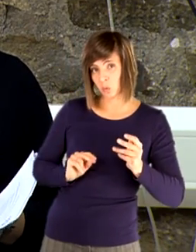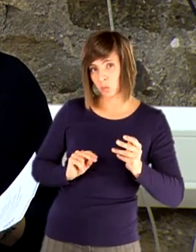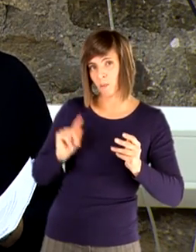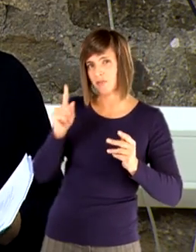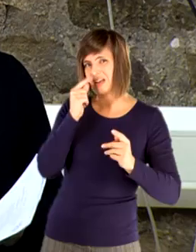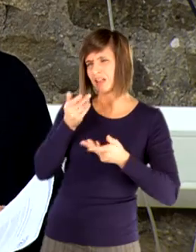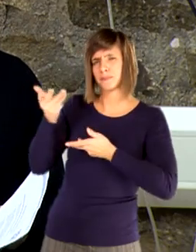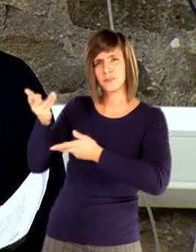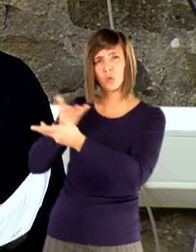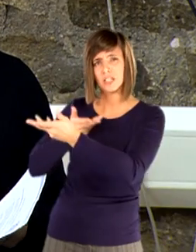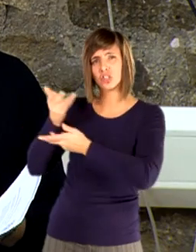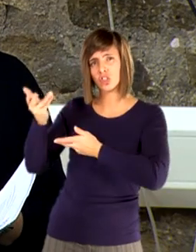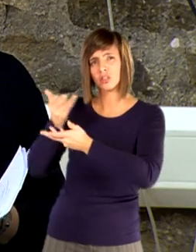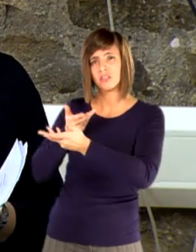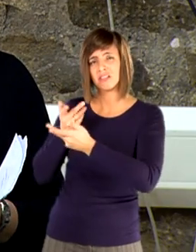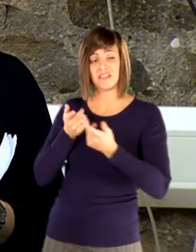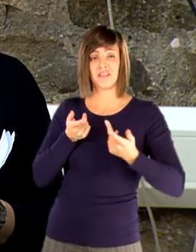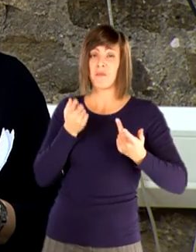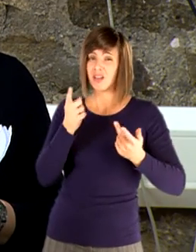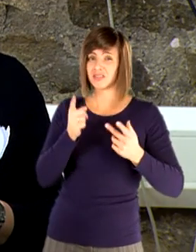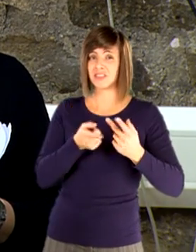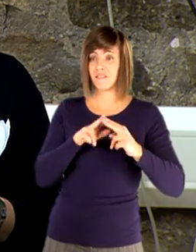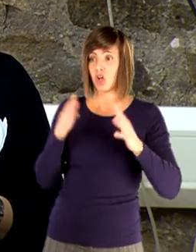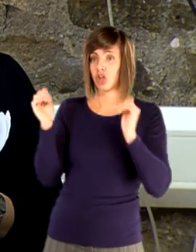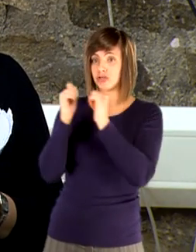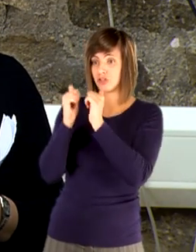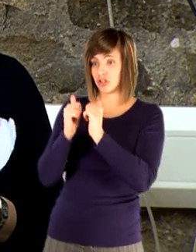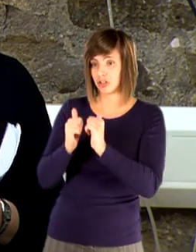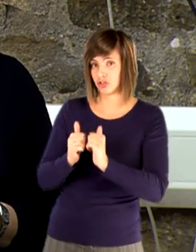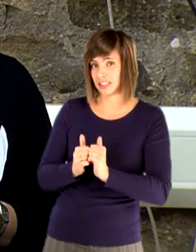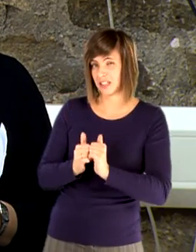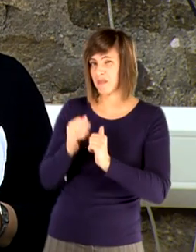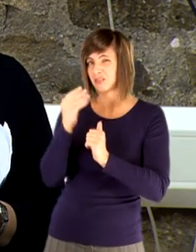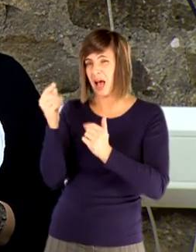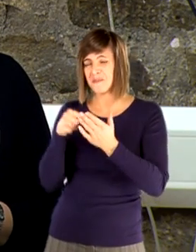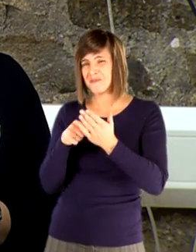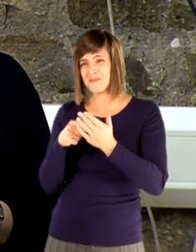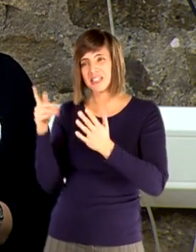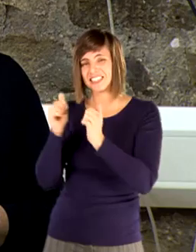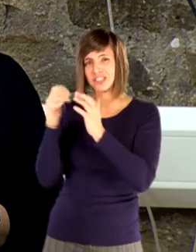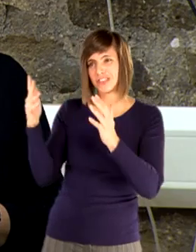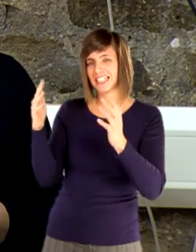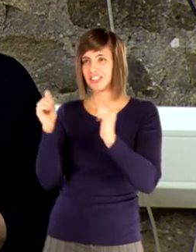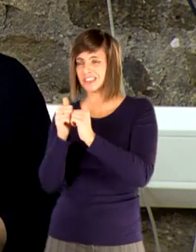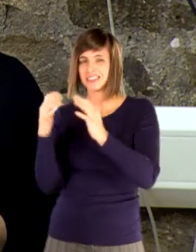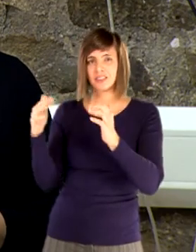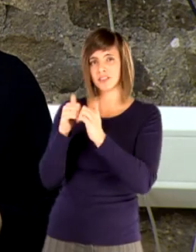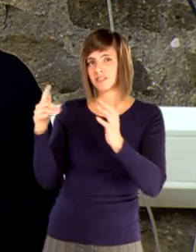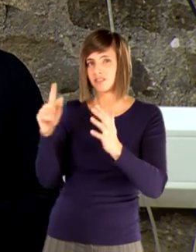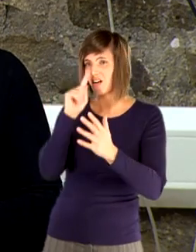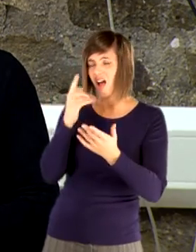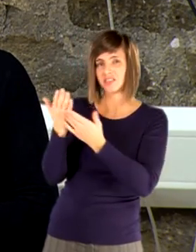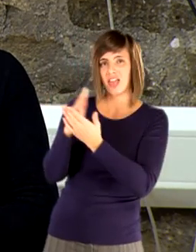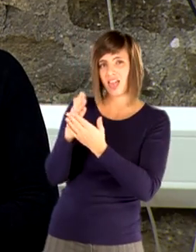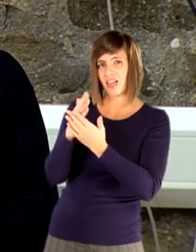but there may be room for further negotiation. If it gets to a stage where they've agreed everything they're going to agree, but there are still things in there that you're requesting and